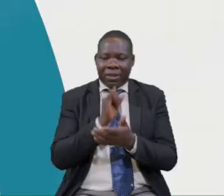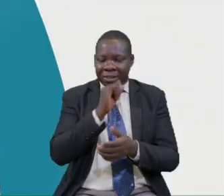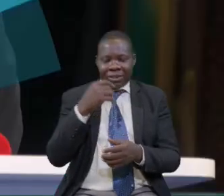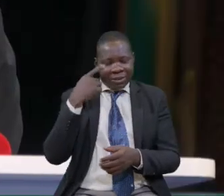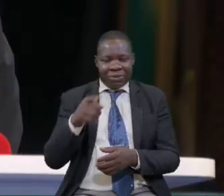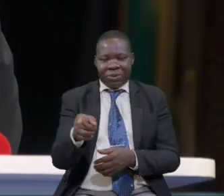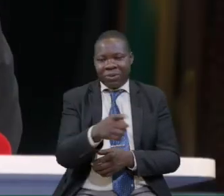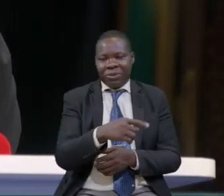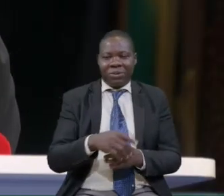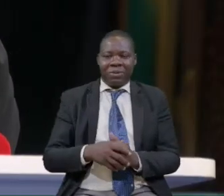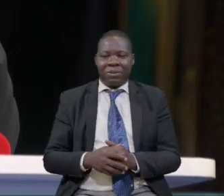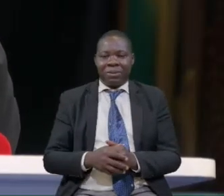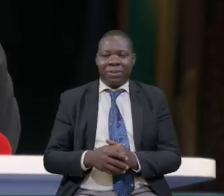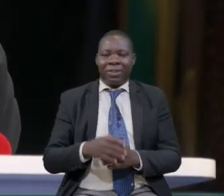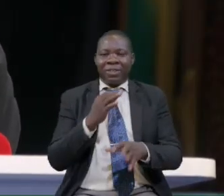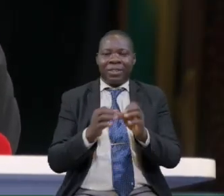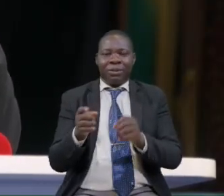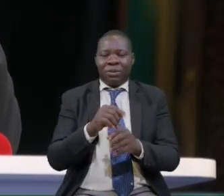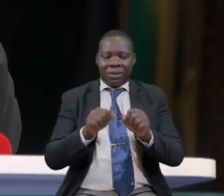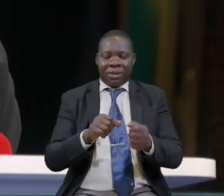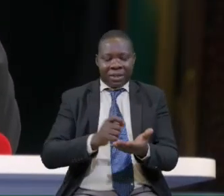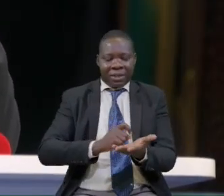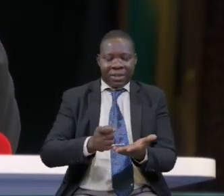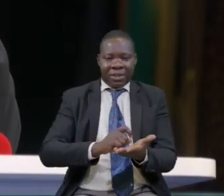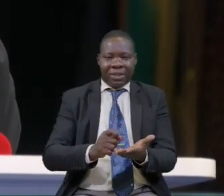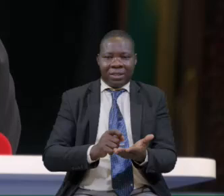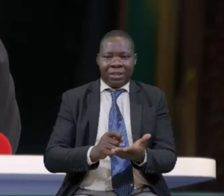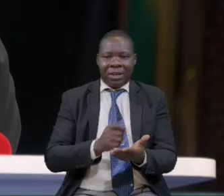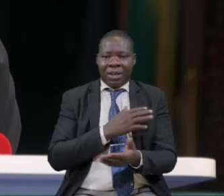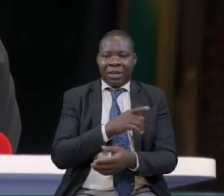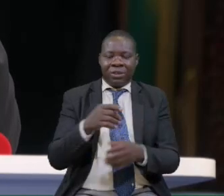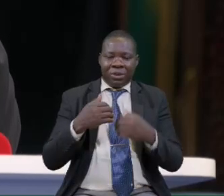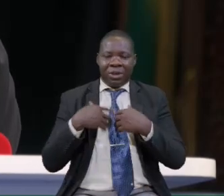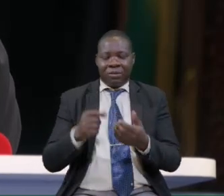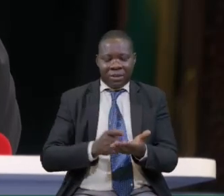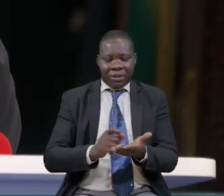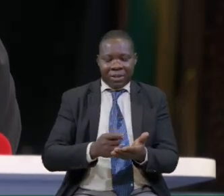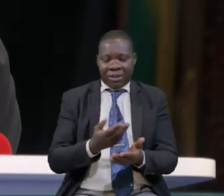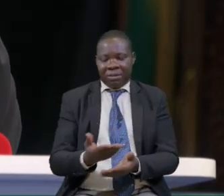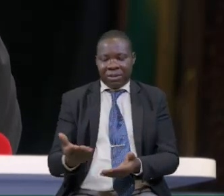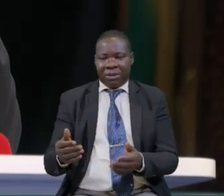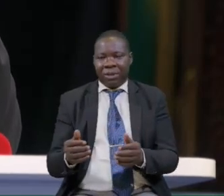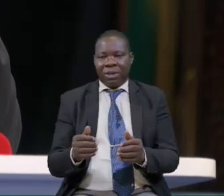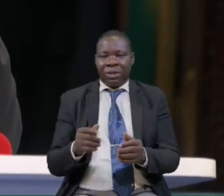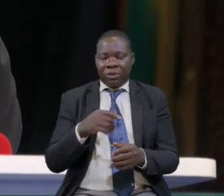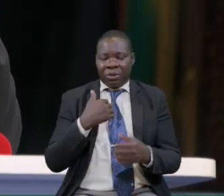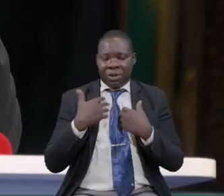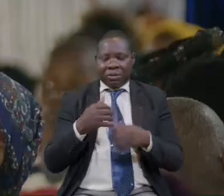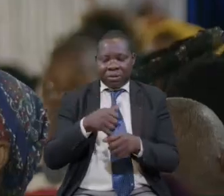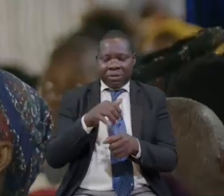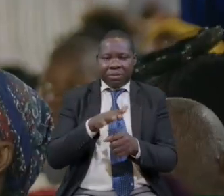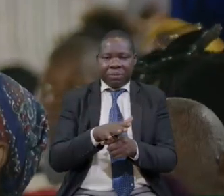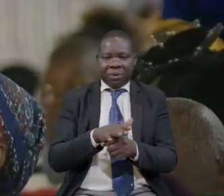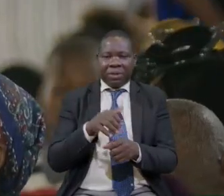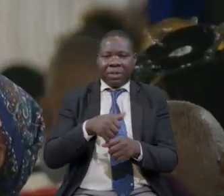If you can write and you have the writing material, you have a pen, you may fill